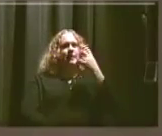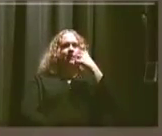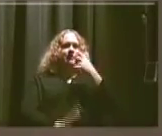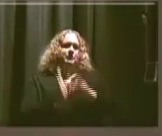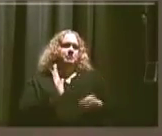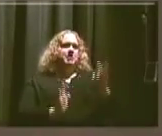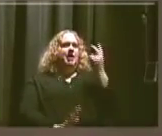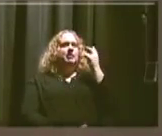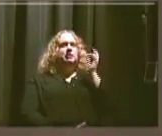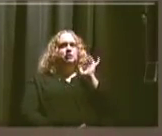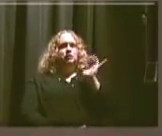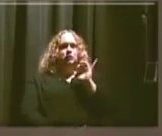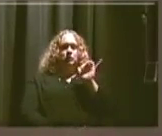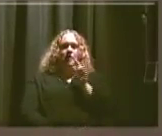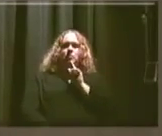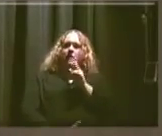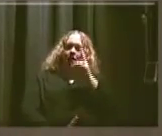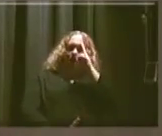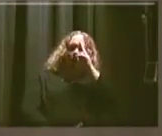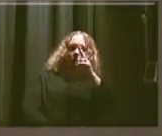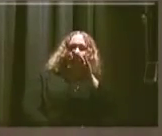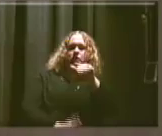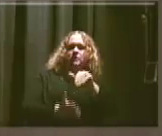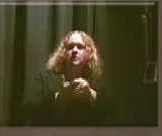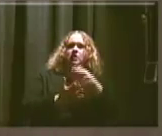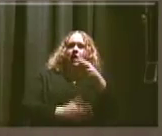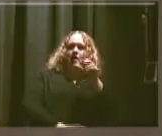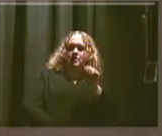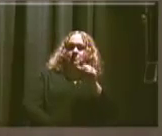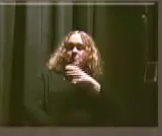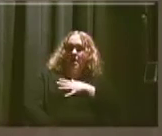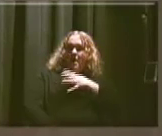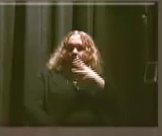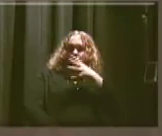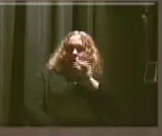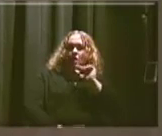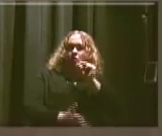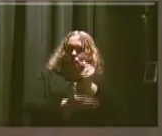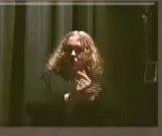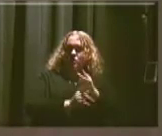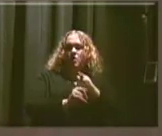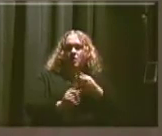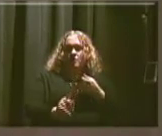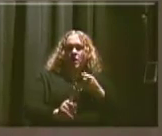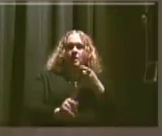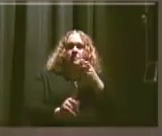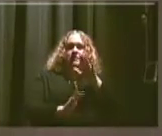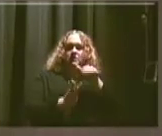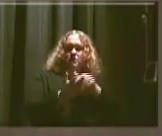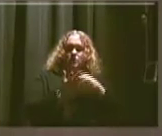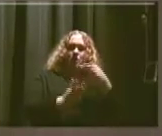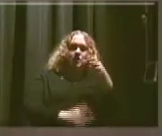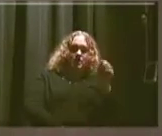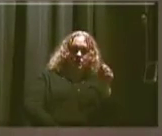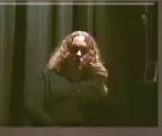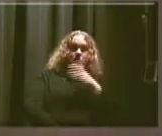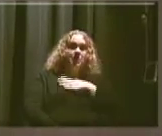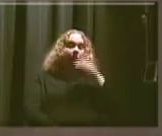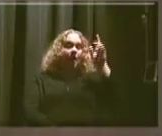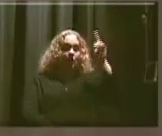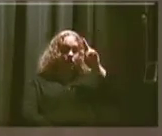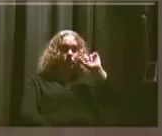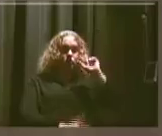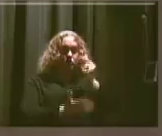at Central High School. I am honored to say that my mother graduated from Central High School and my uncles graduated from Central High